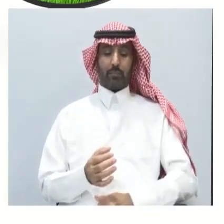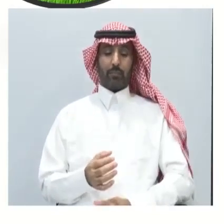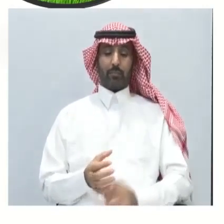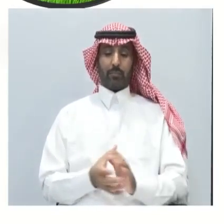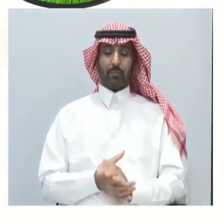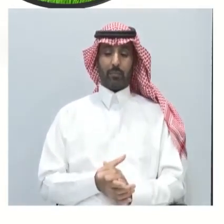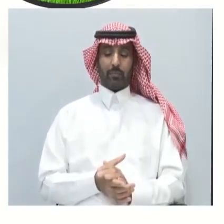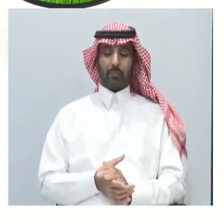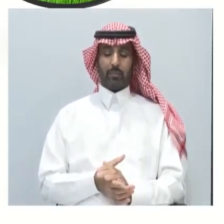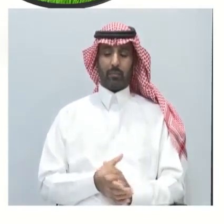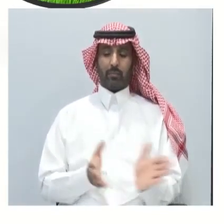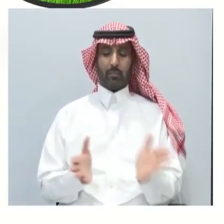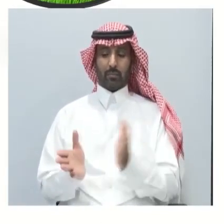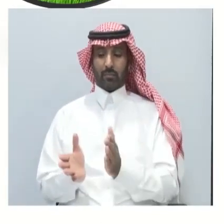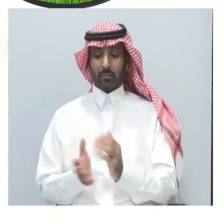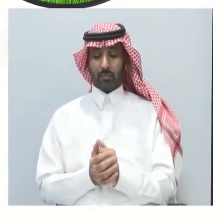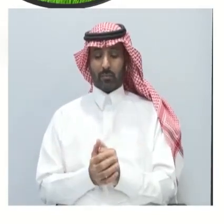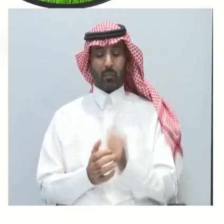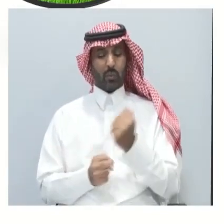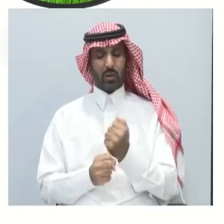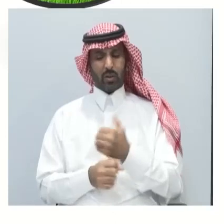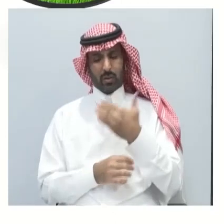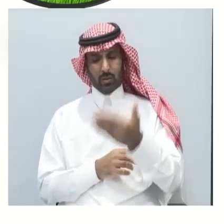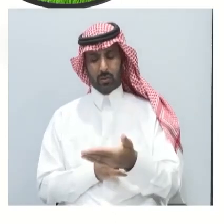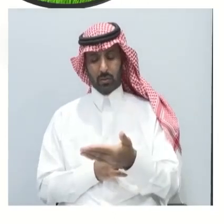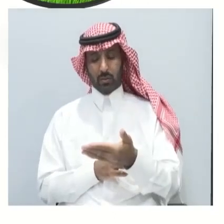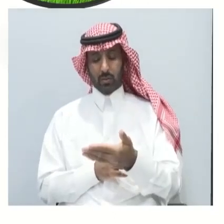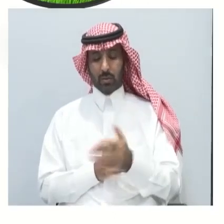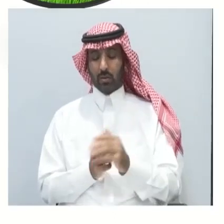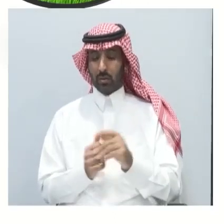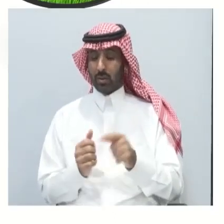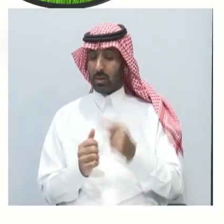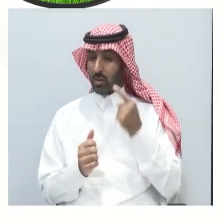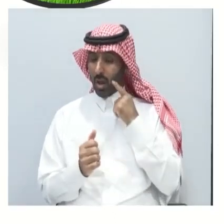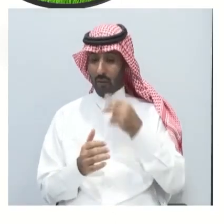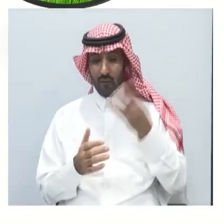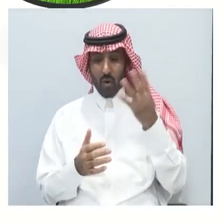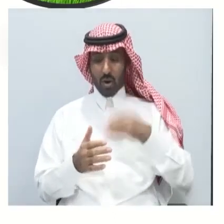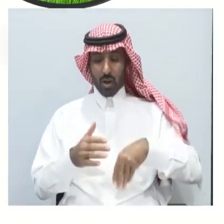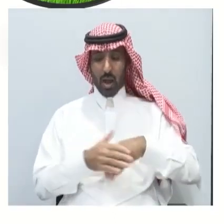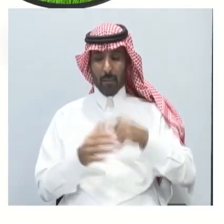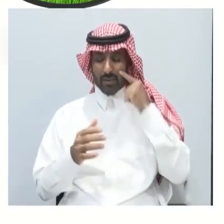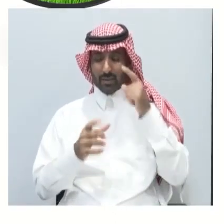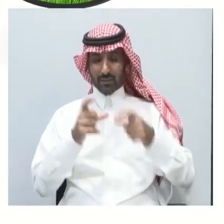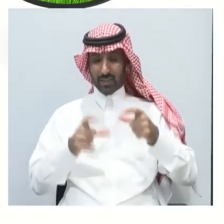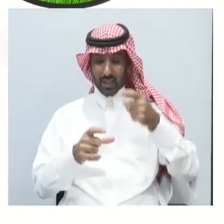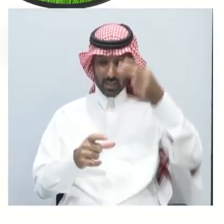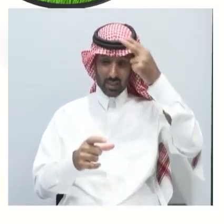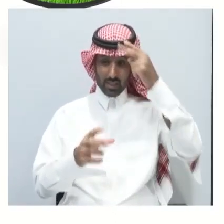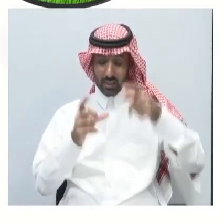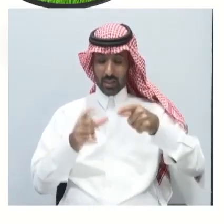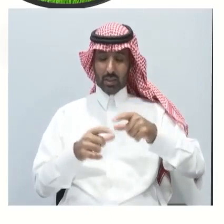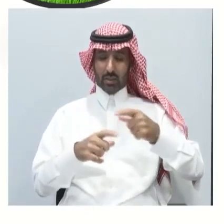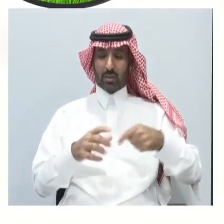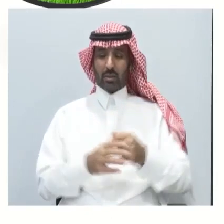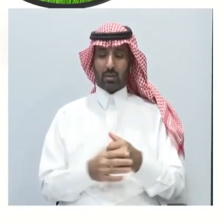football team. After that, what happened? He scored 4 goals against India during the 1984